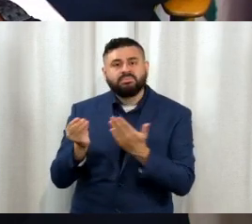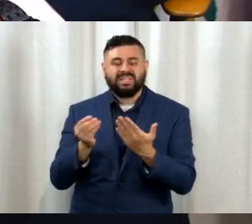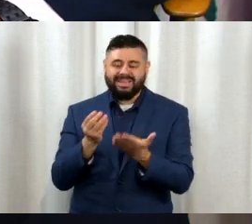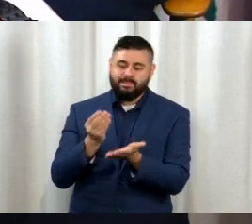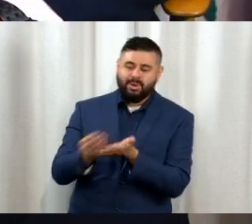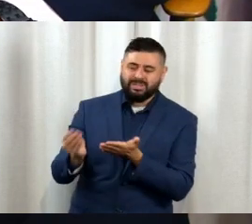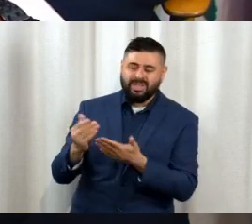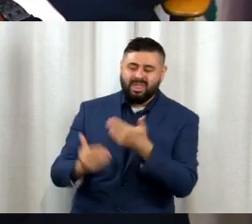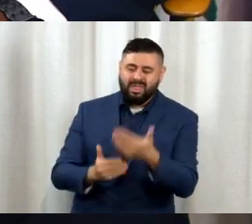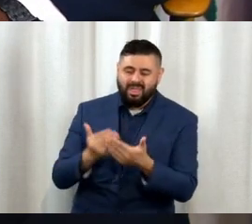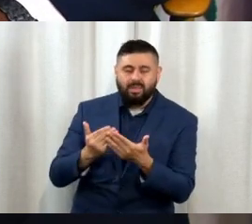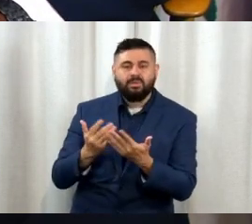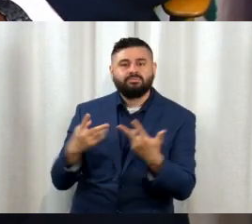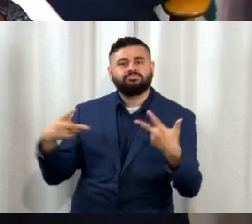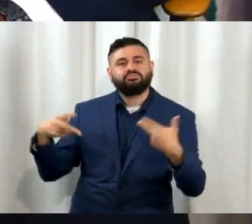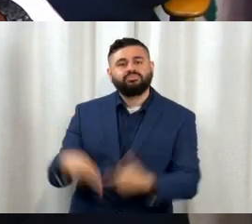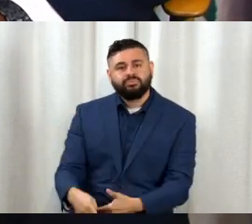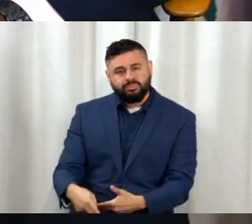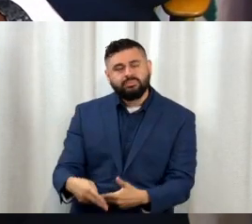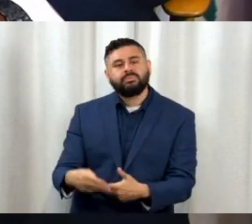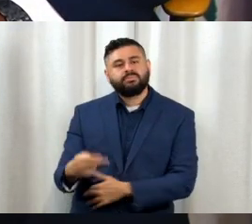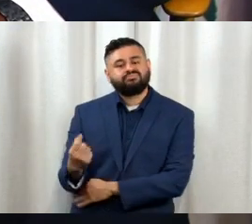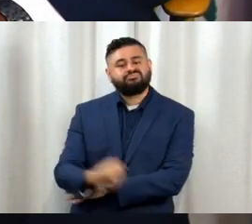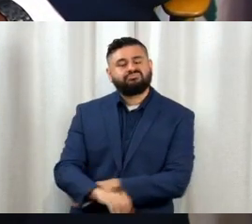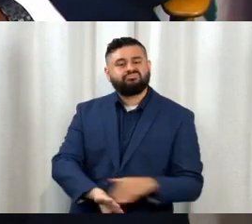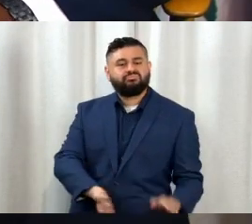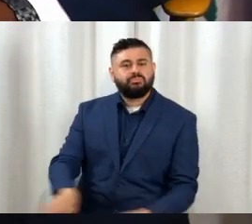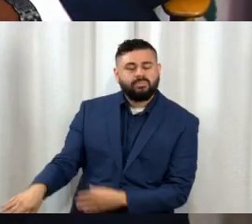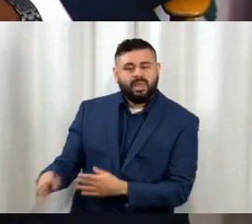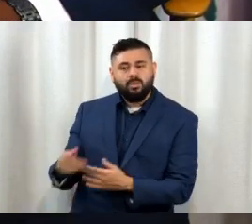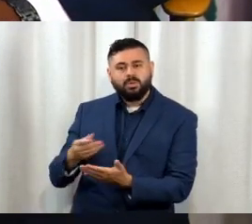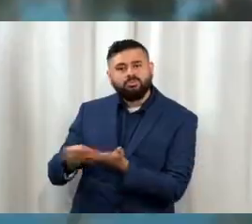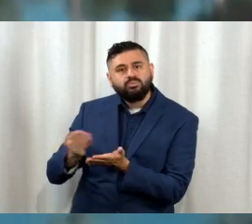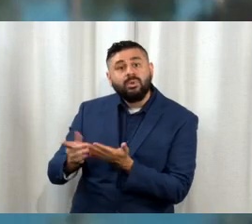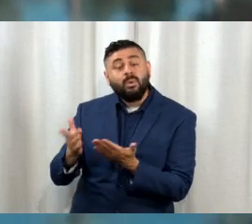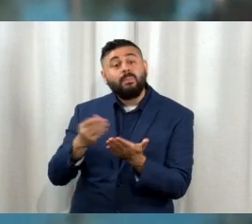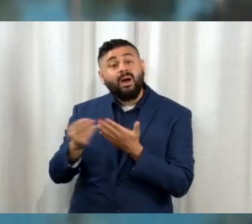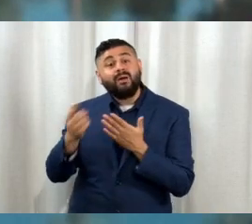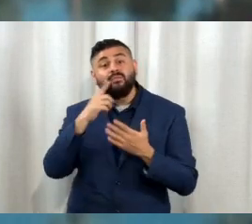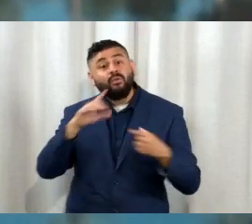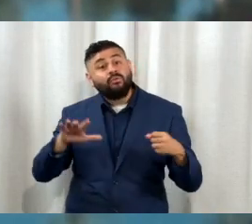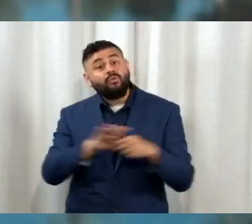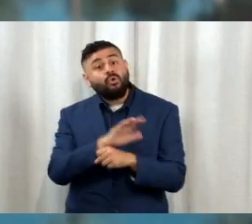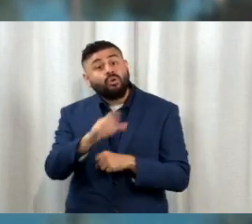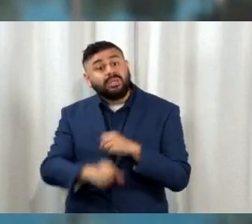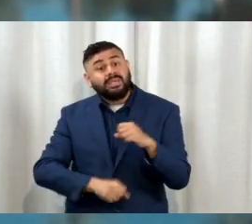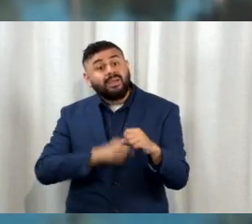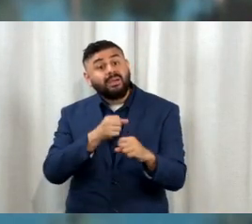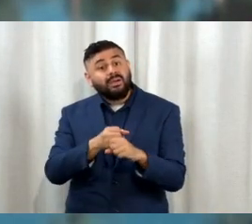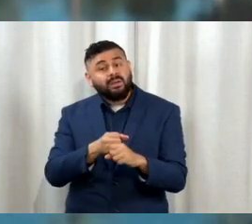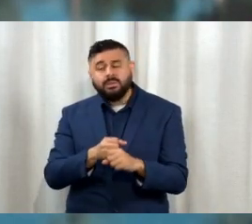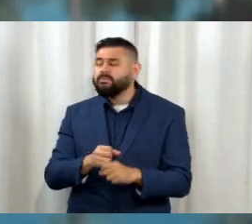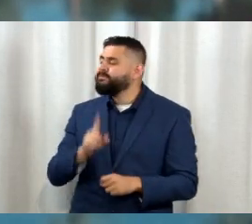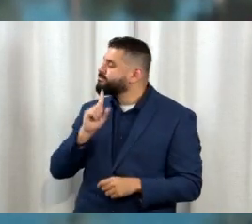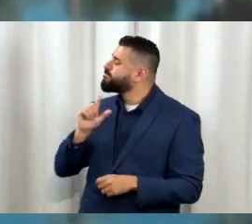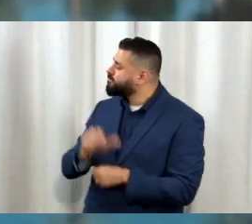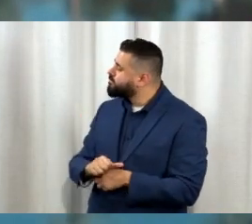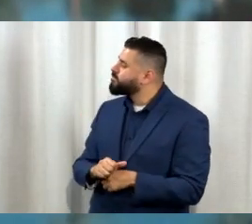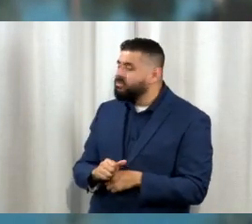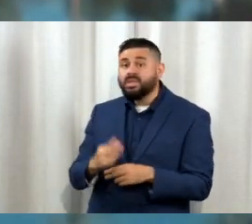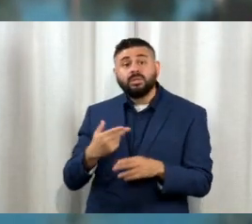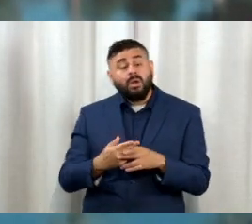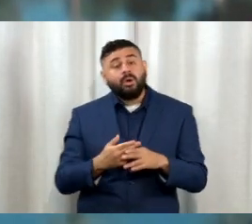barriers, and that building now, we purchased it and it's going to become a year-round shelter. Absolutely. We also have a great safe parking program,